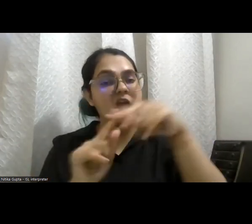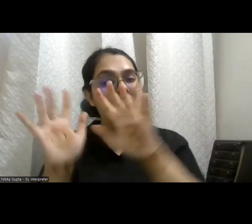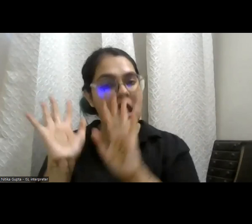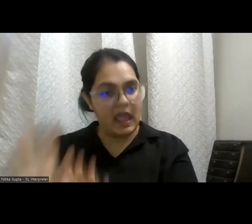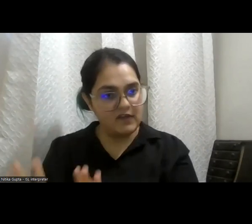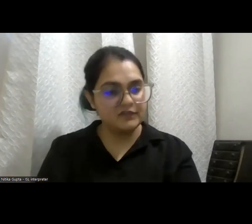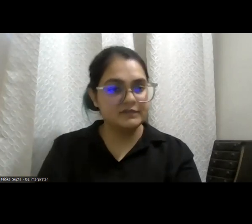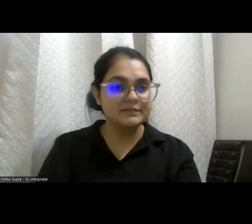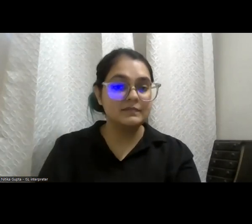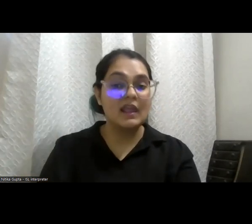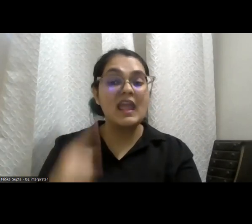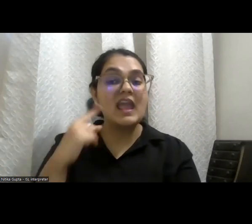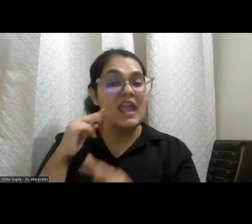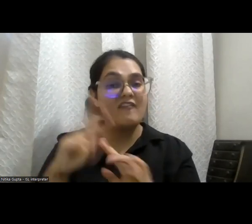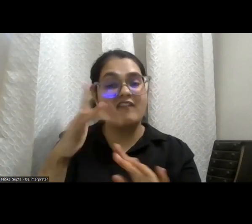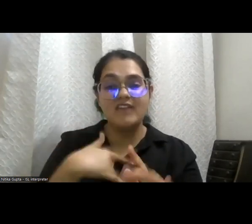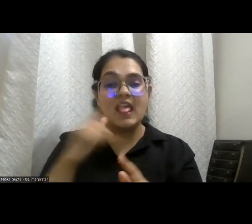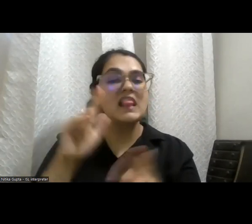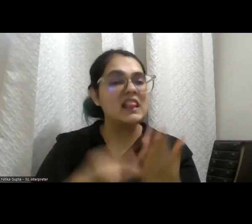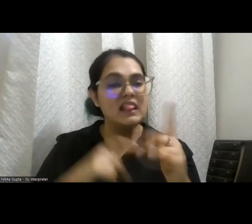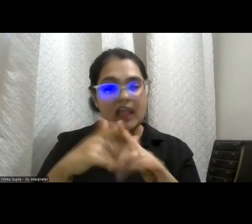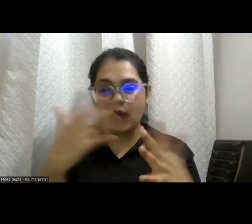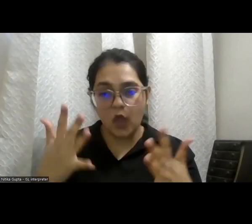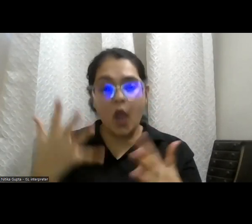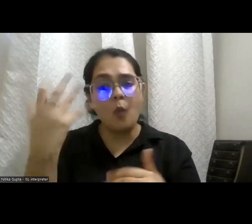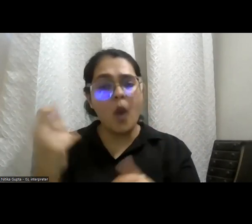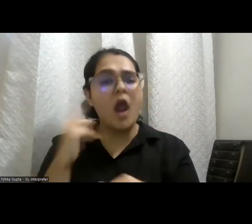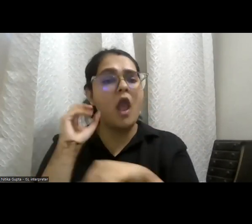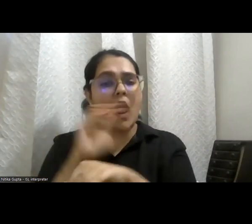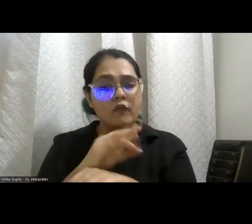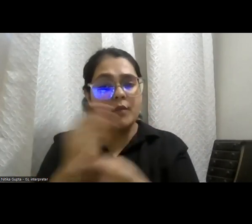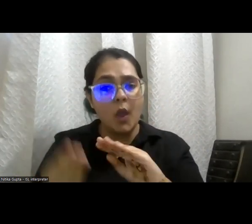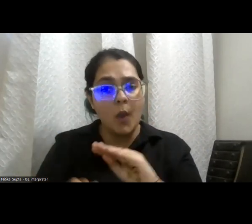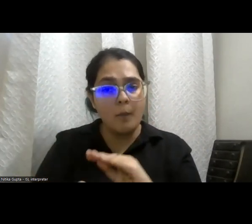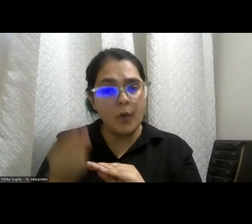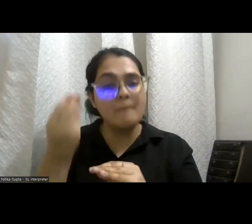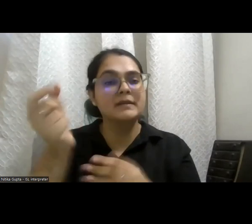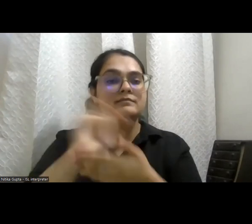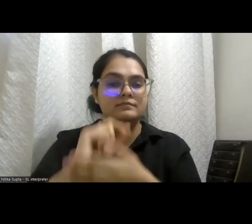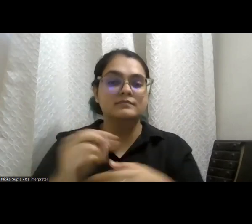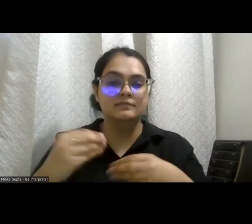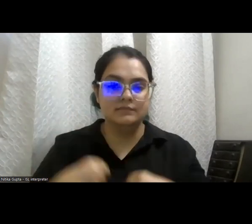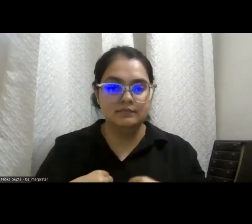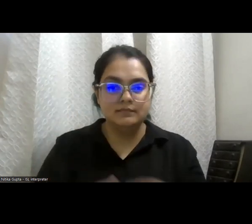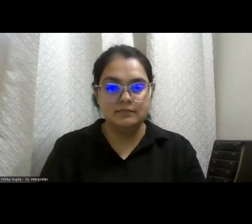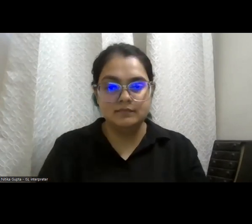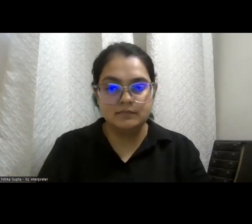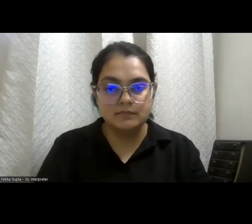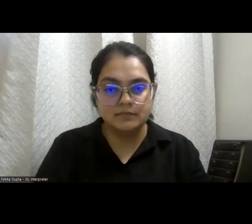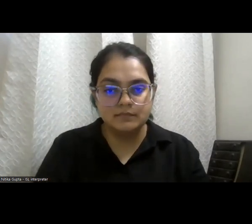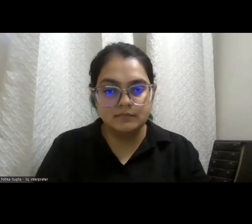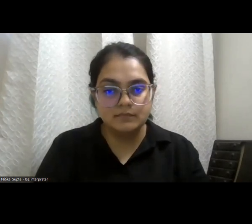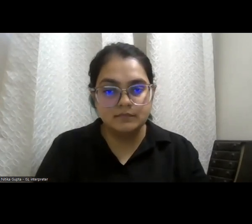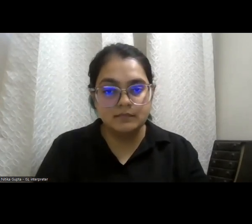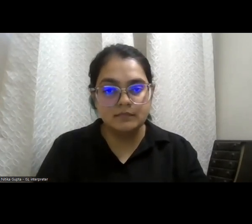have the links or you need some any external information, please write us. We invite all the participants